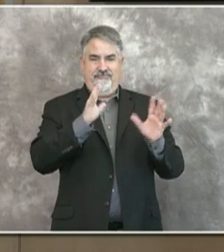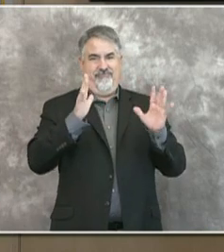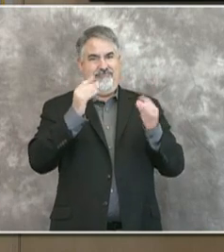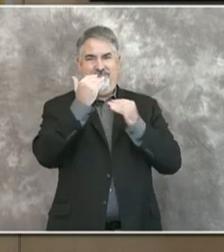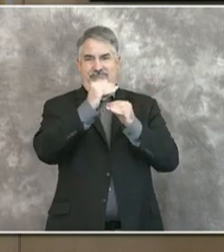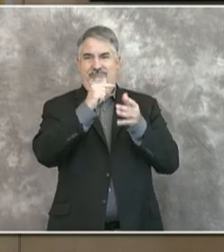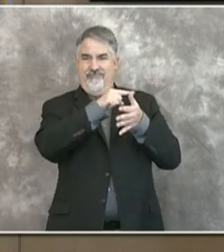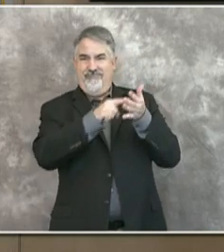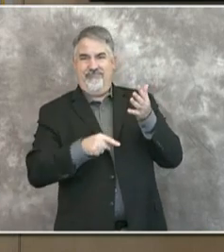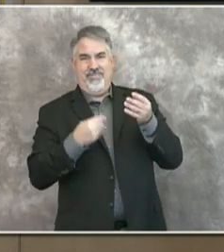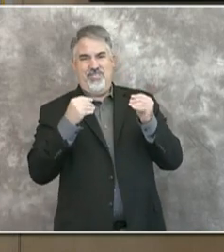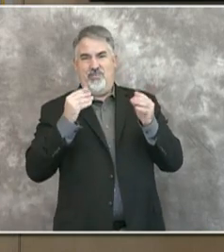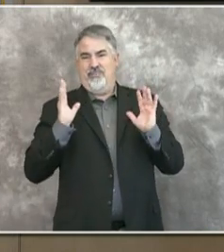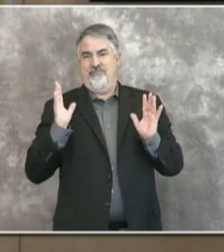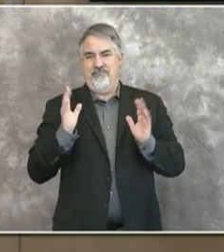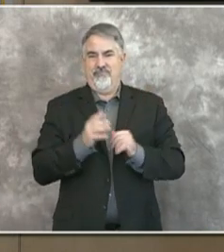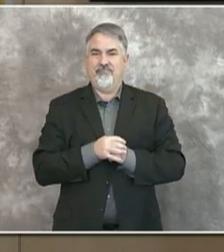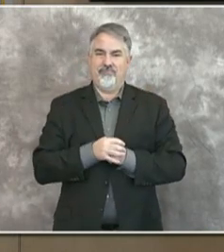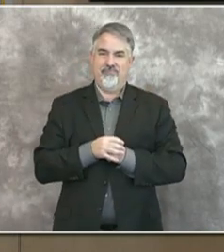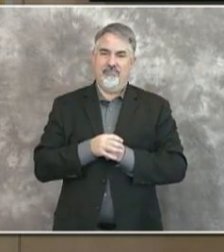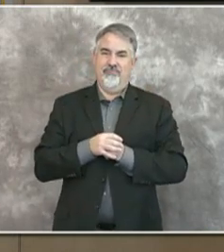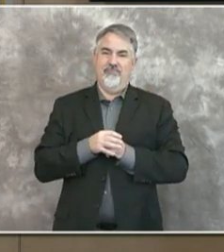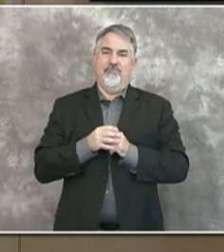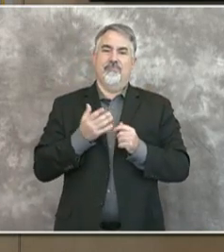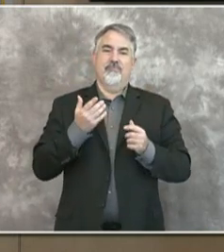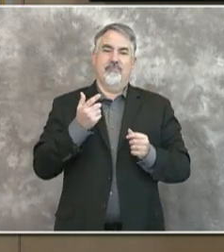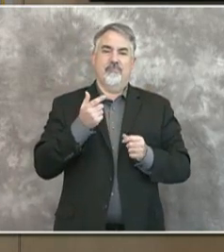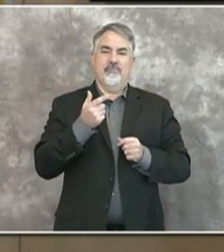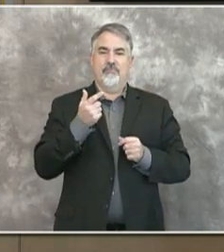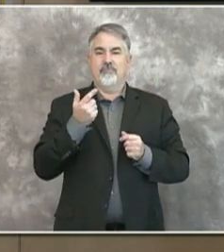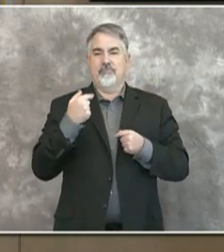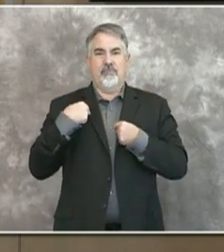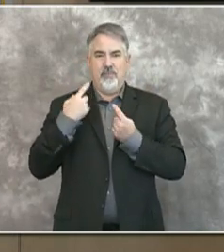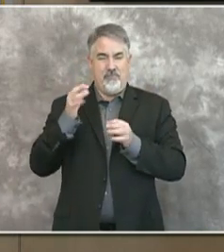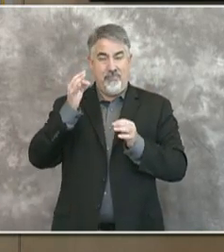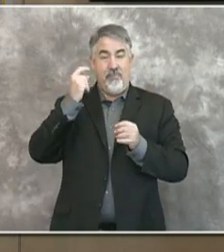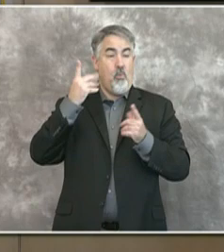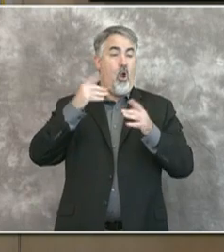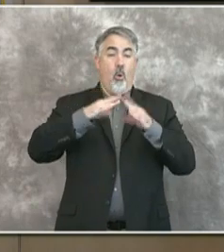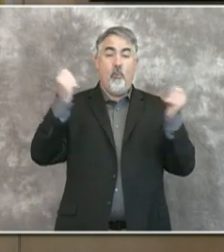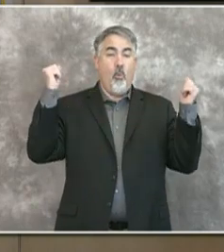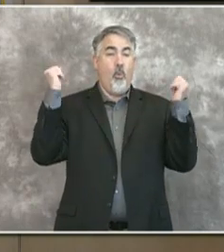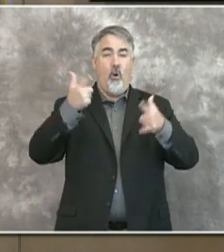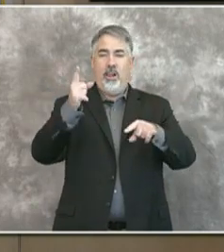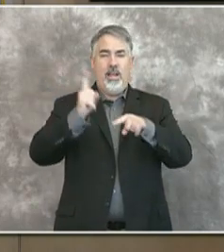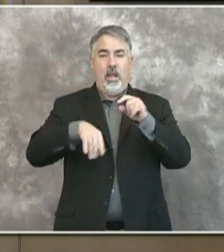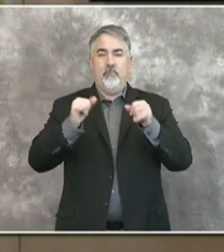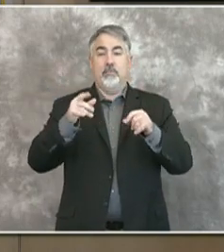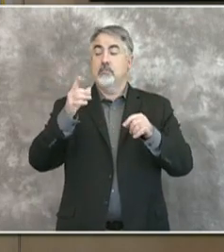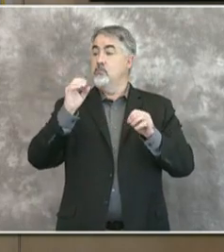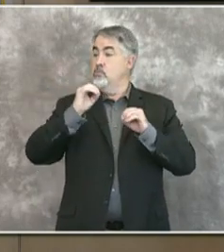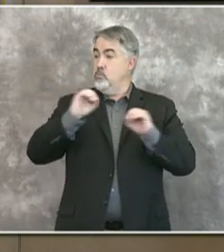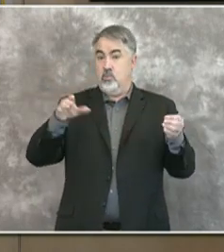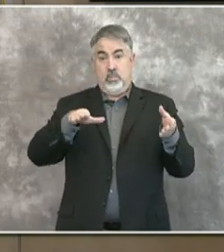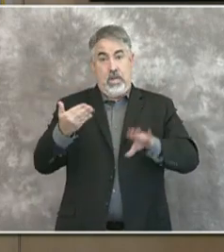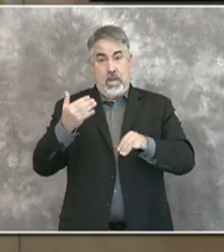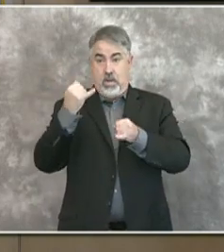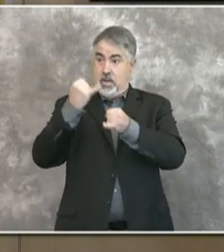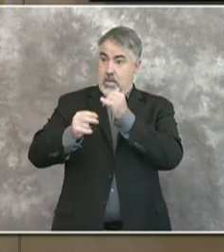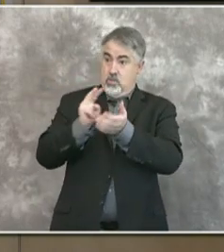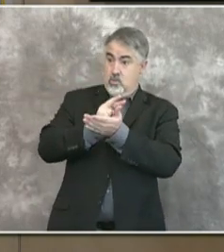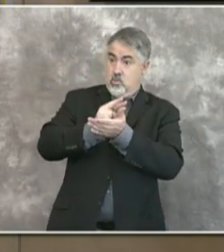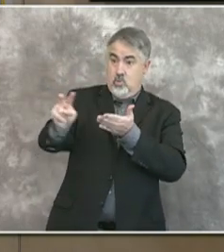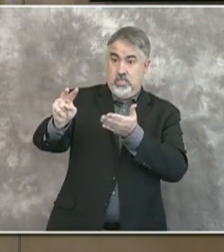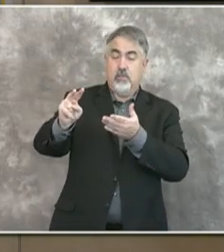operating today, along with all of the corresponding logistics, supply, and warehouse-type entities. And the governor has alluded to we